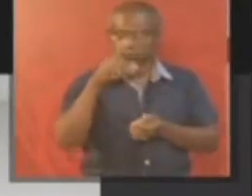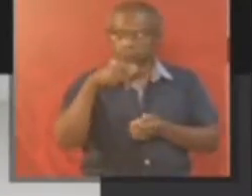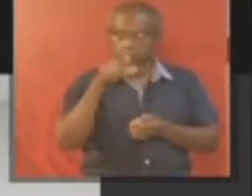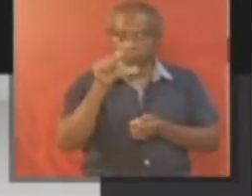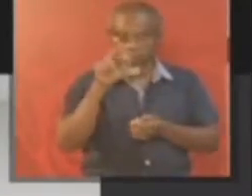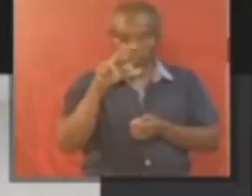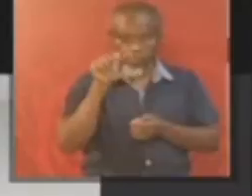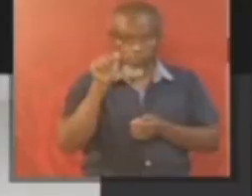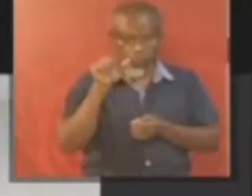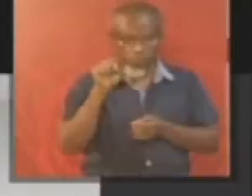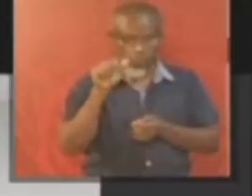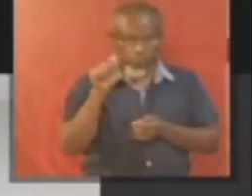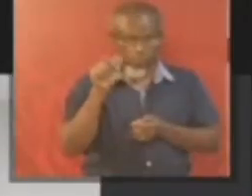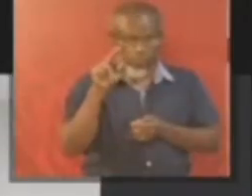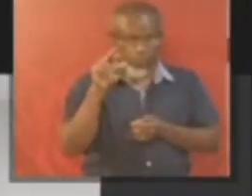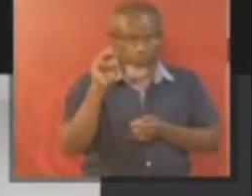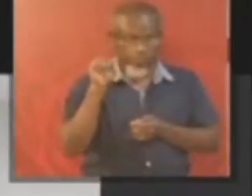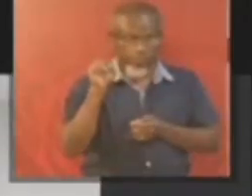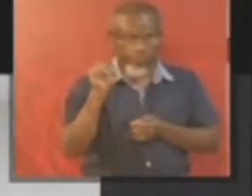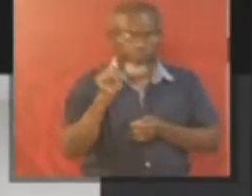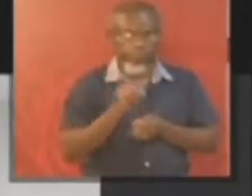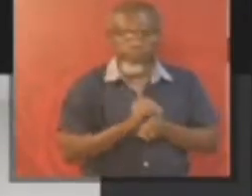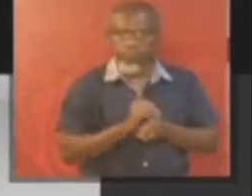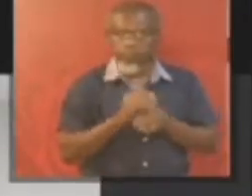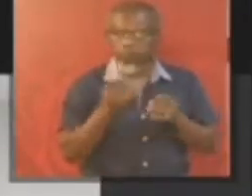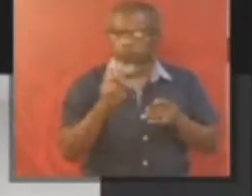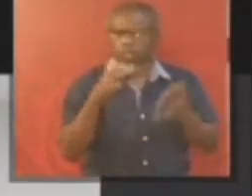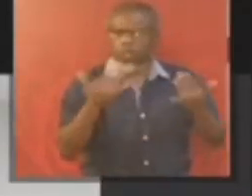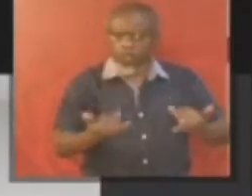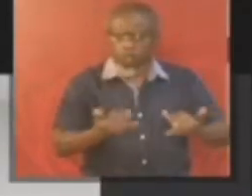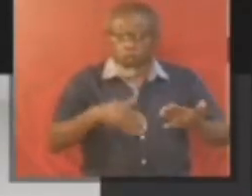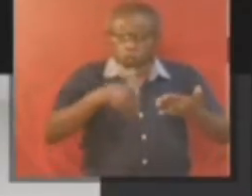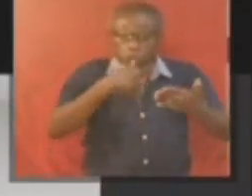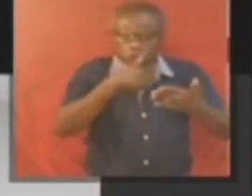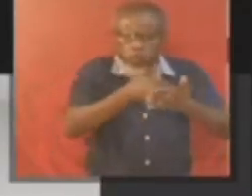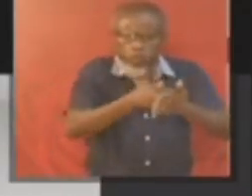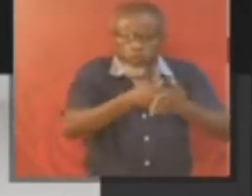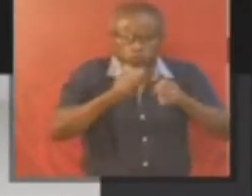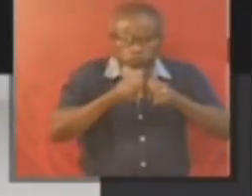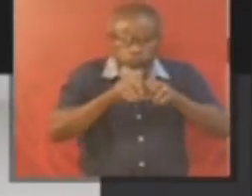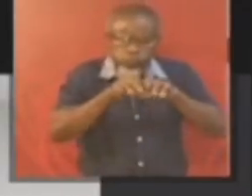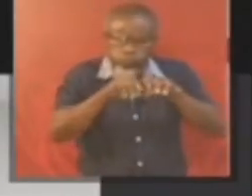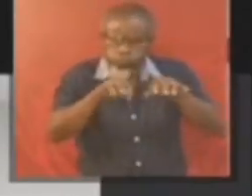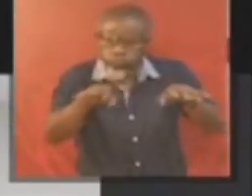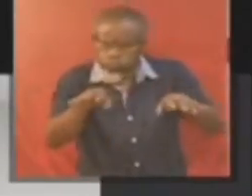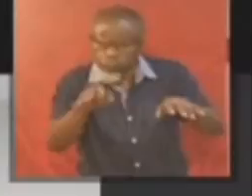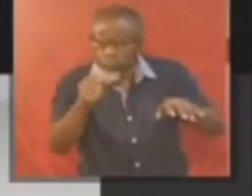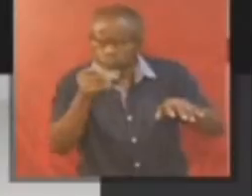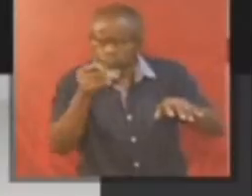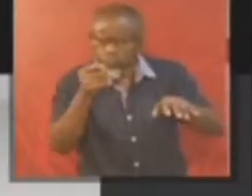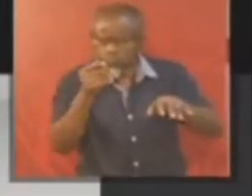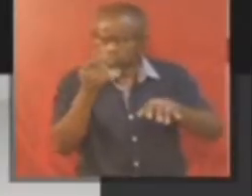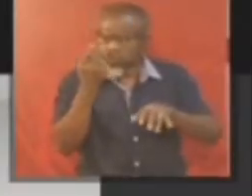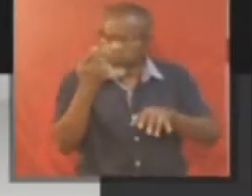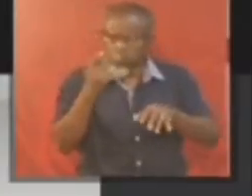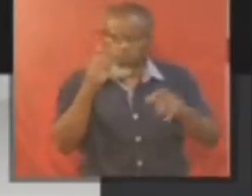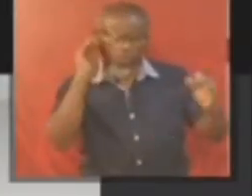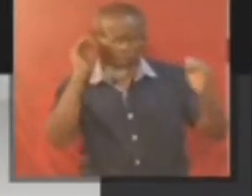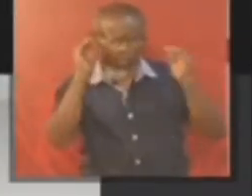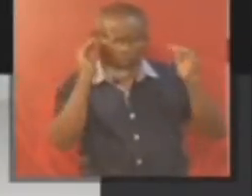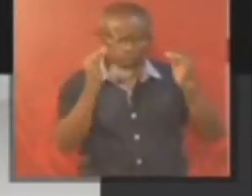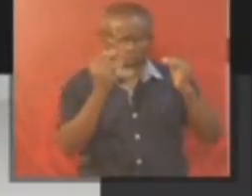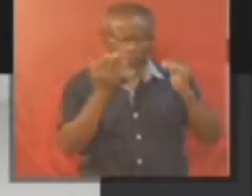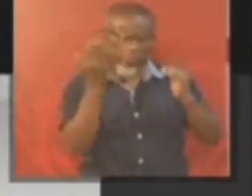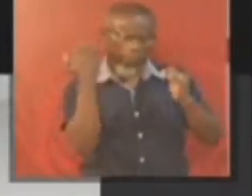we at right now in terms of spread of COVID-19, especially when contrasted to the previous 2 weeks? And